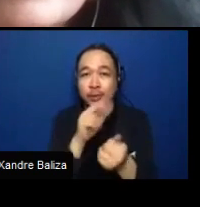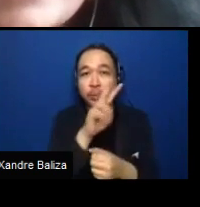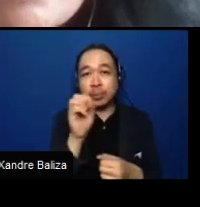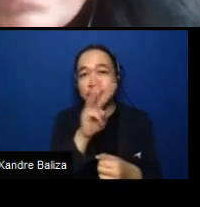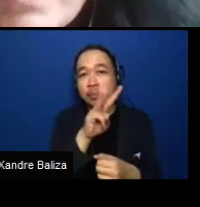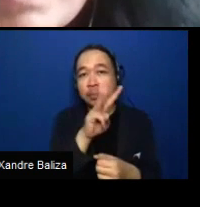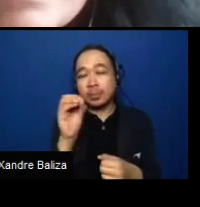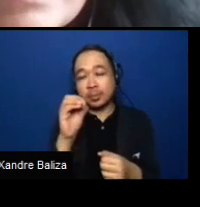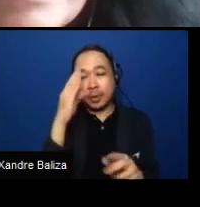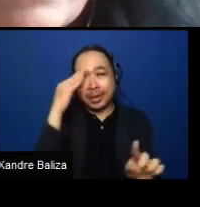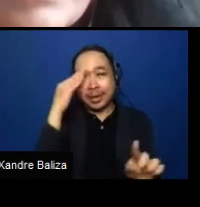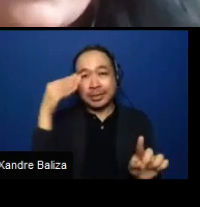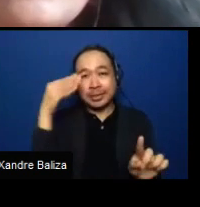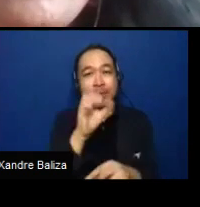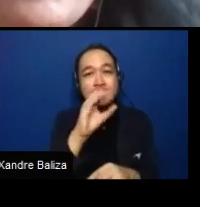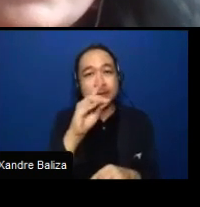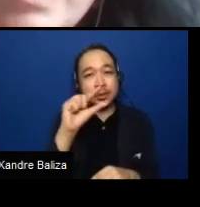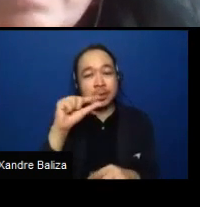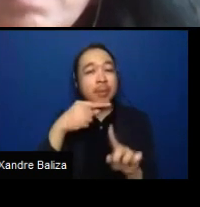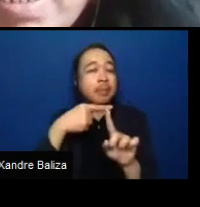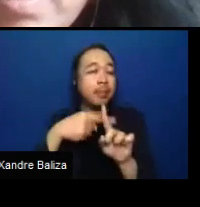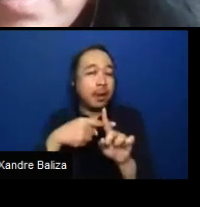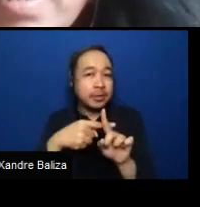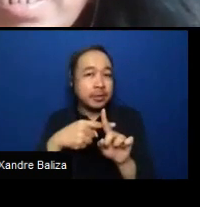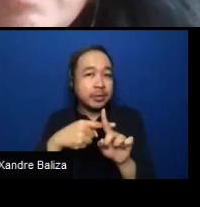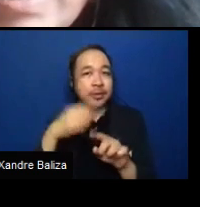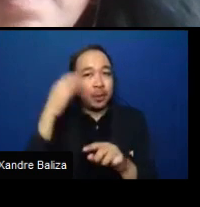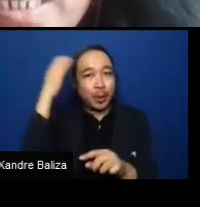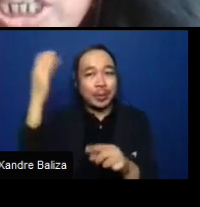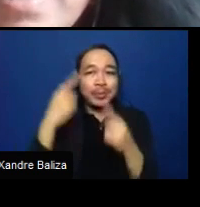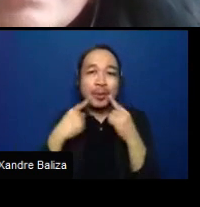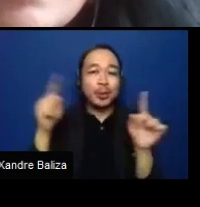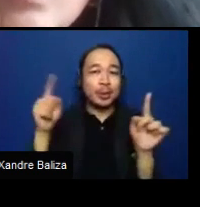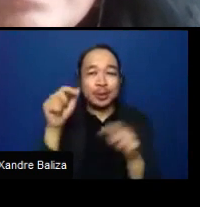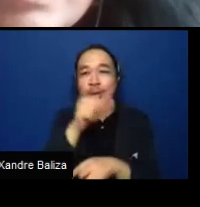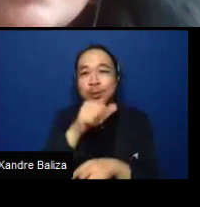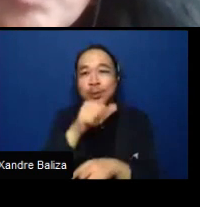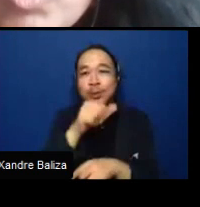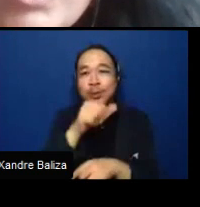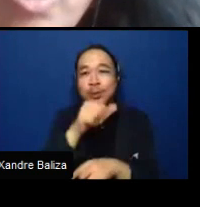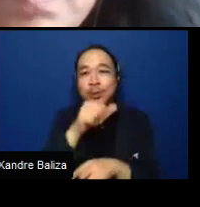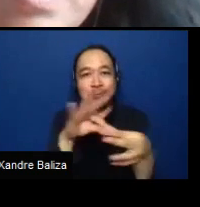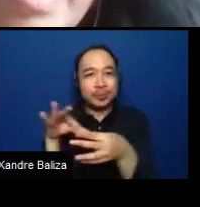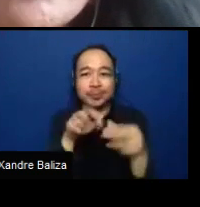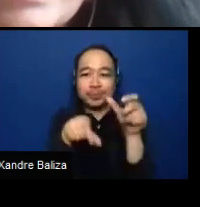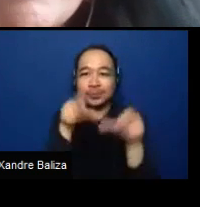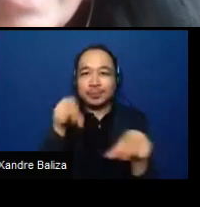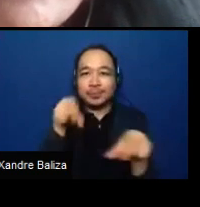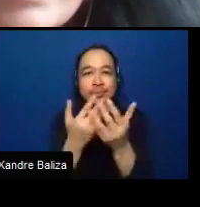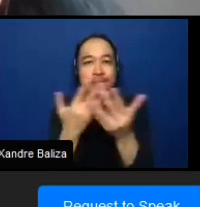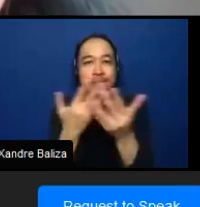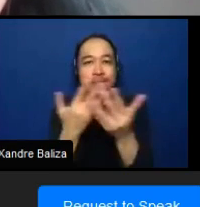Development, and the Asian Pacific Ministerial Declaration on Population and Development. We appreciate the holistic approach adopted and